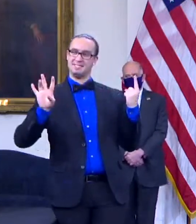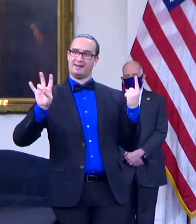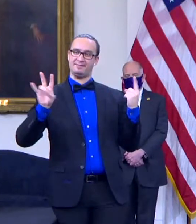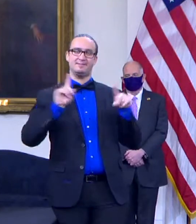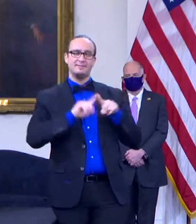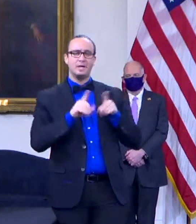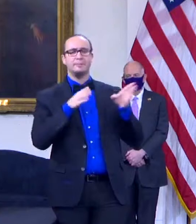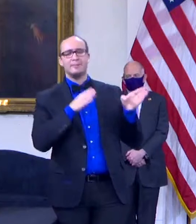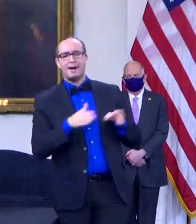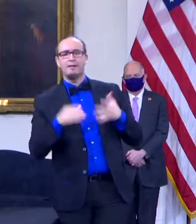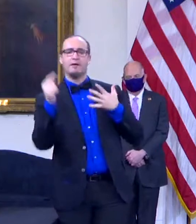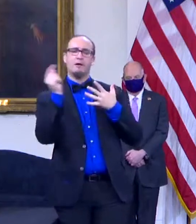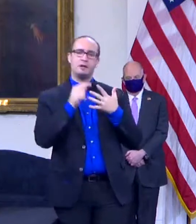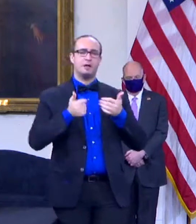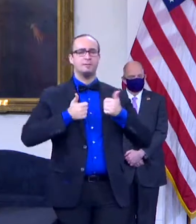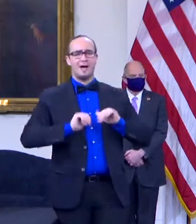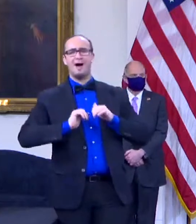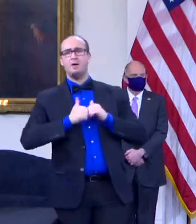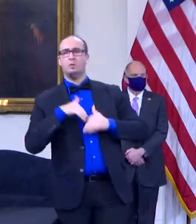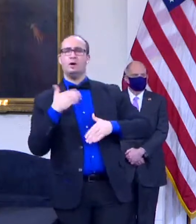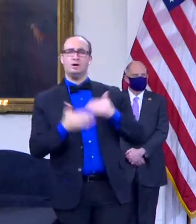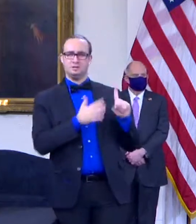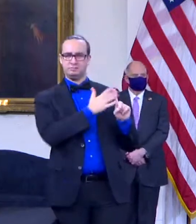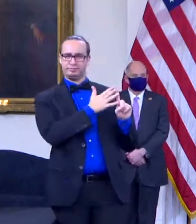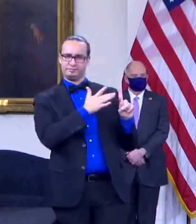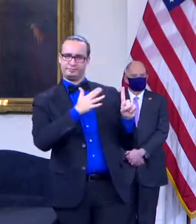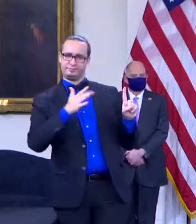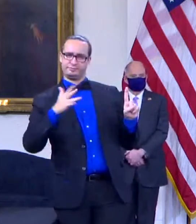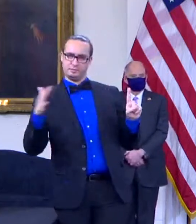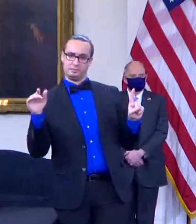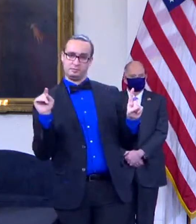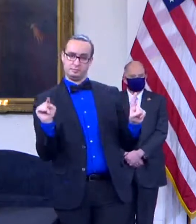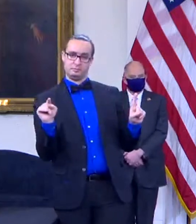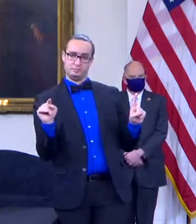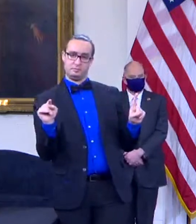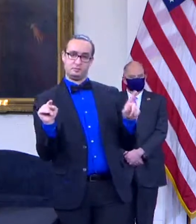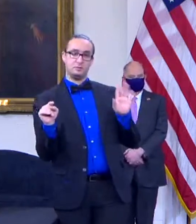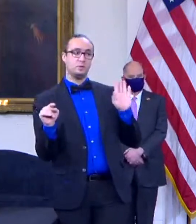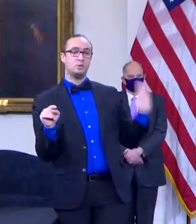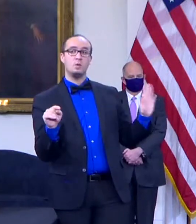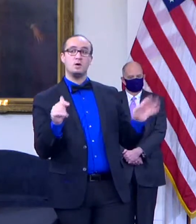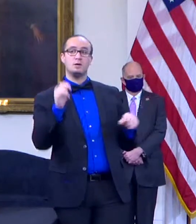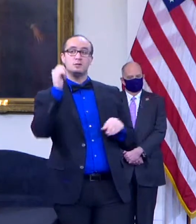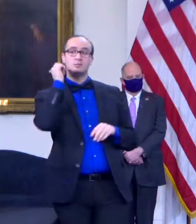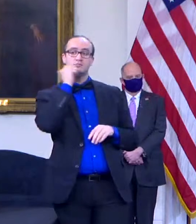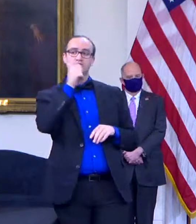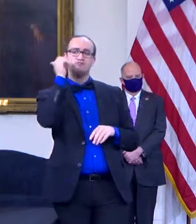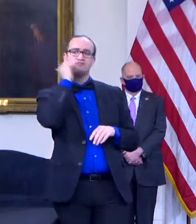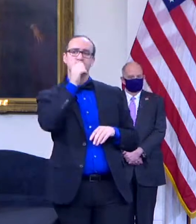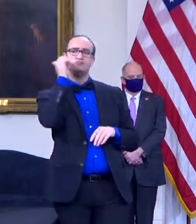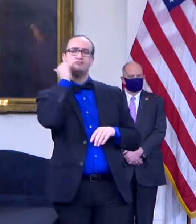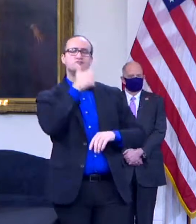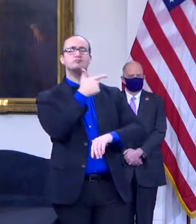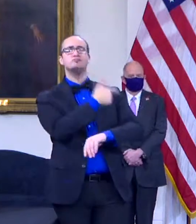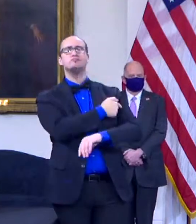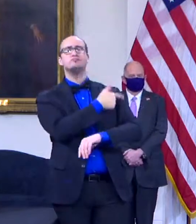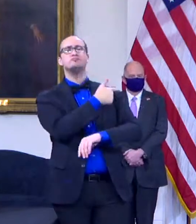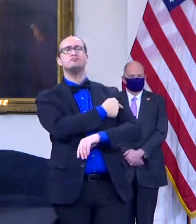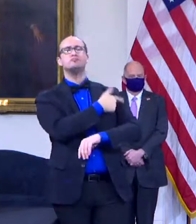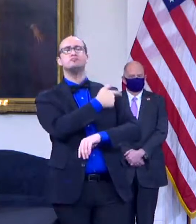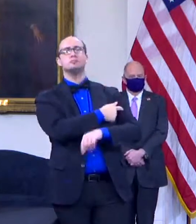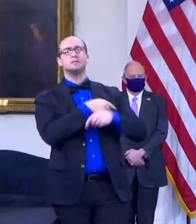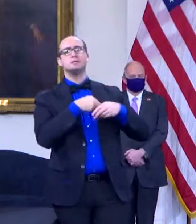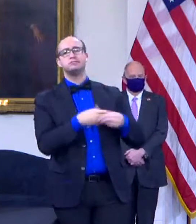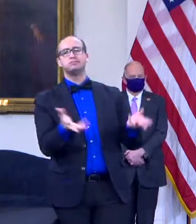of, daily dose administration do you hope will be given through these community hubs